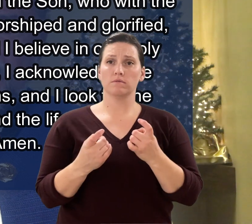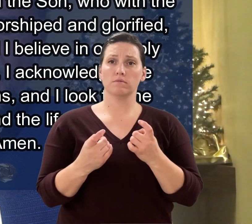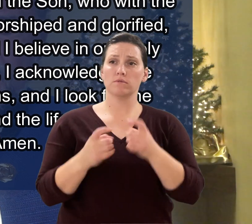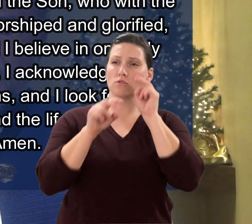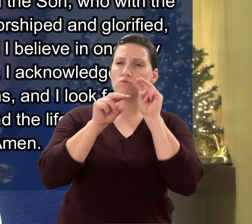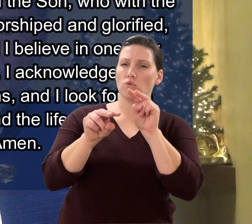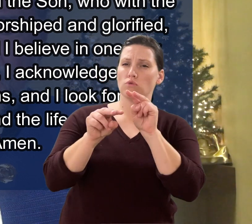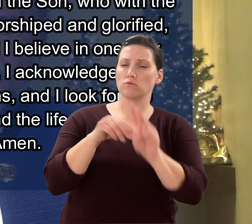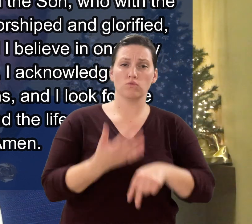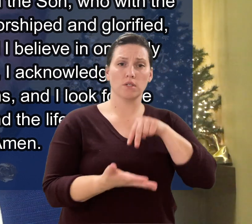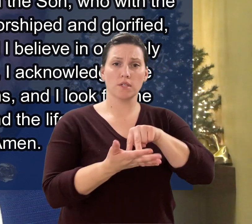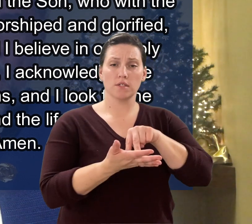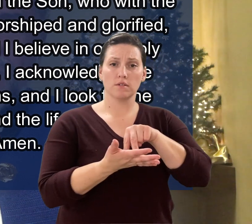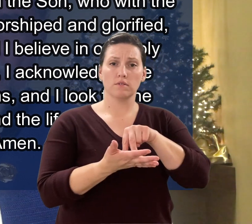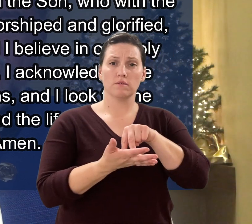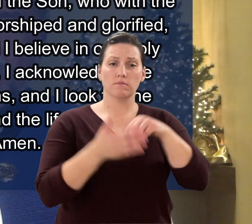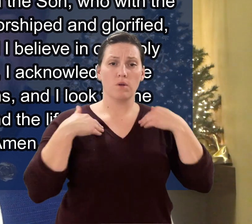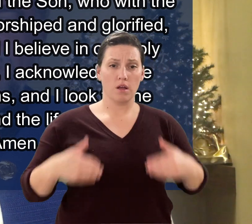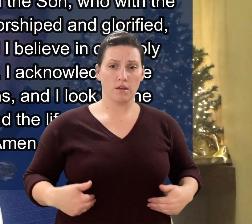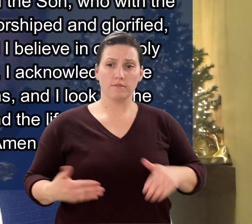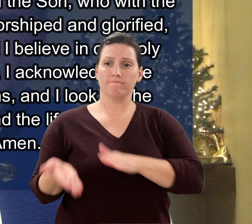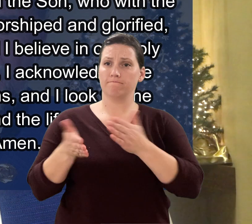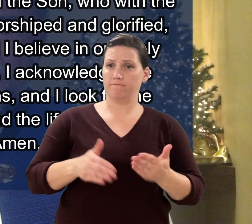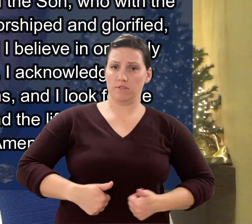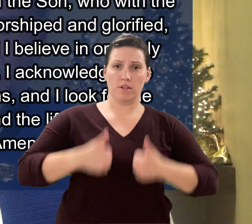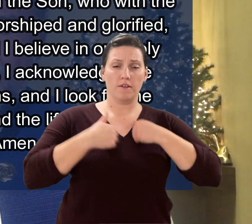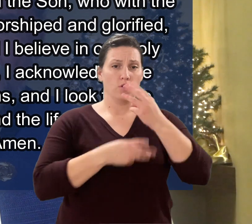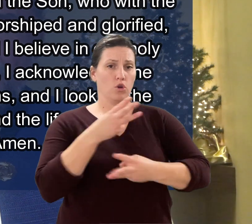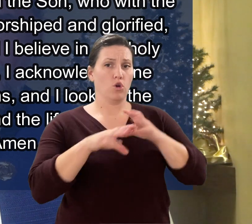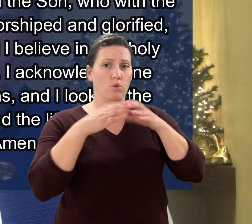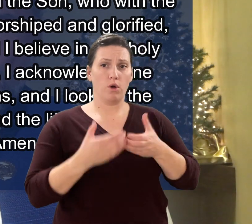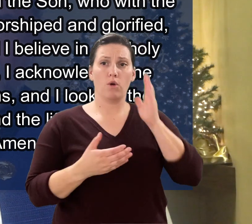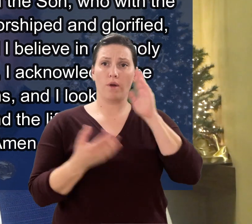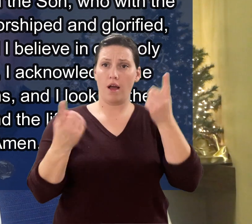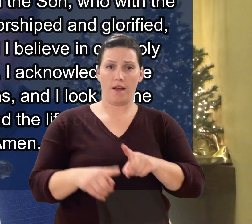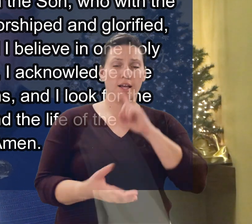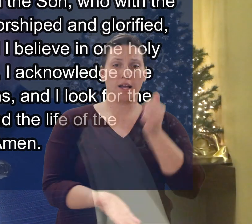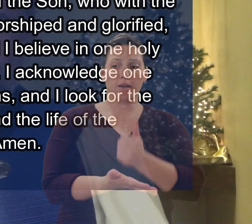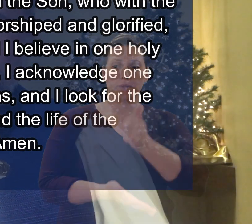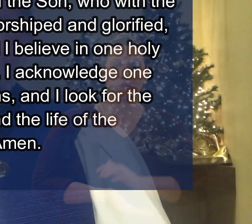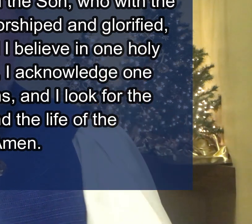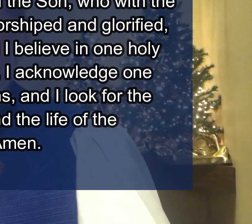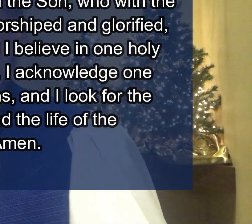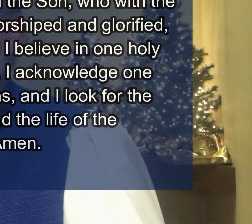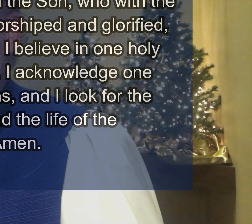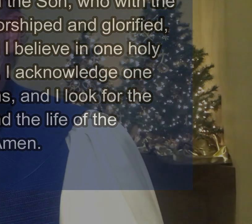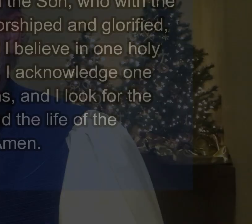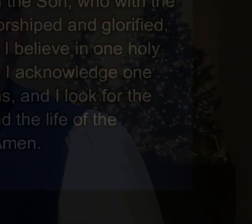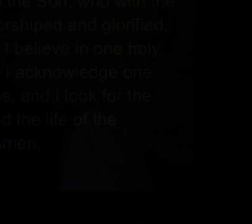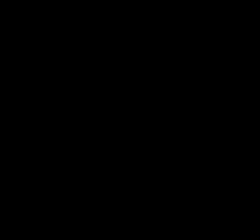of sins, and I look for the resurrection of the dead and the life of the world to come.